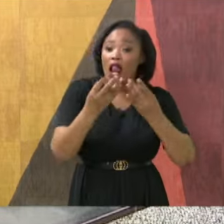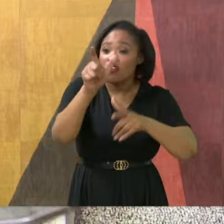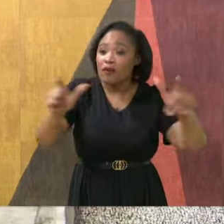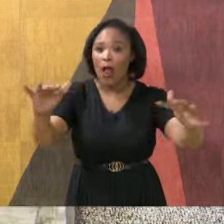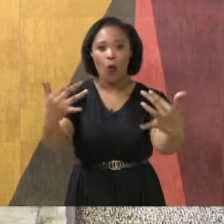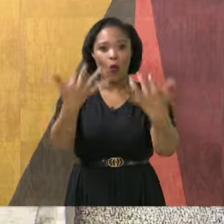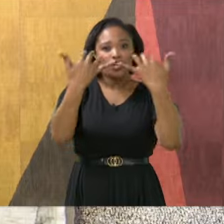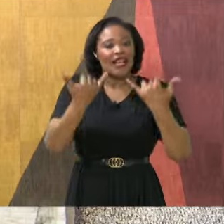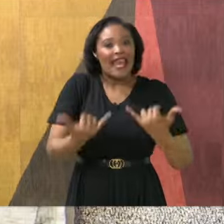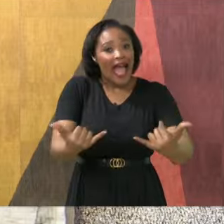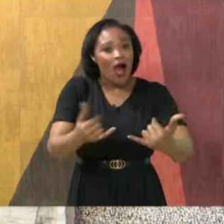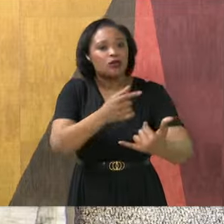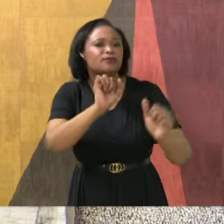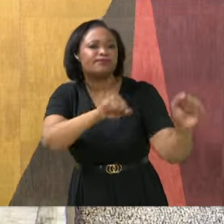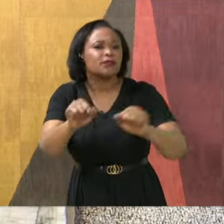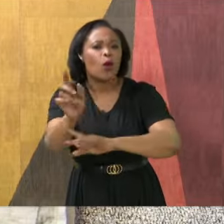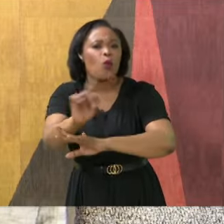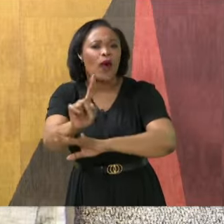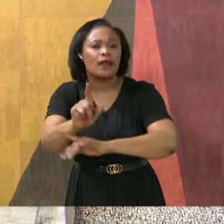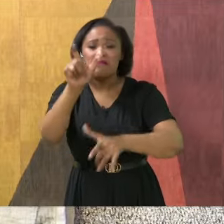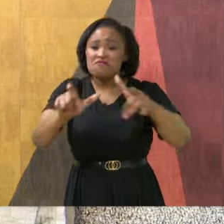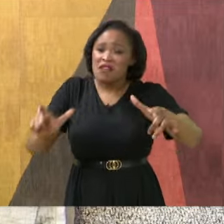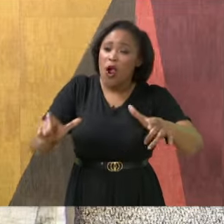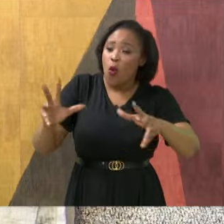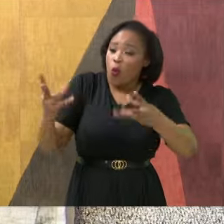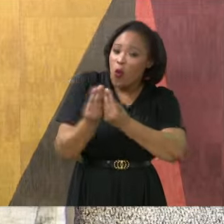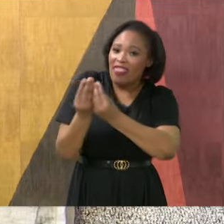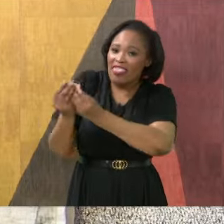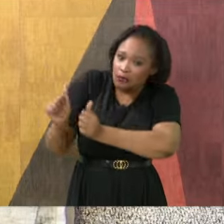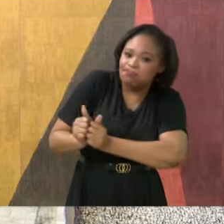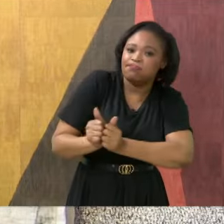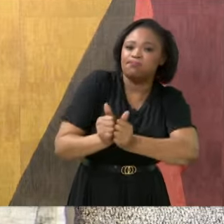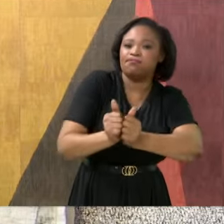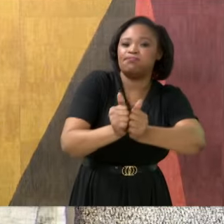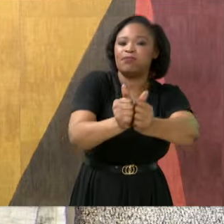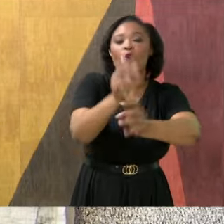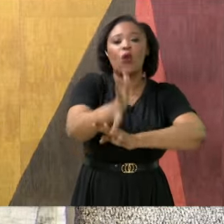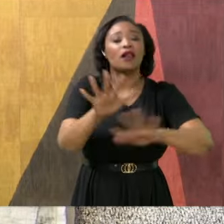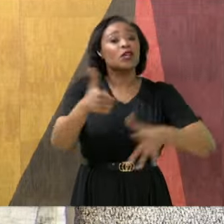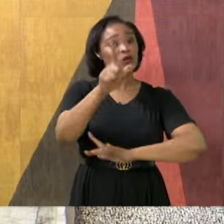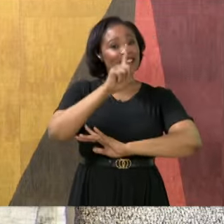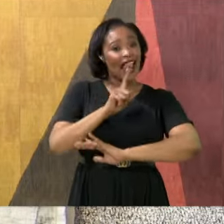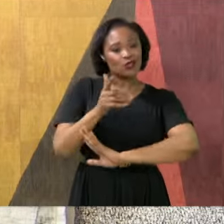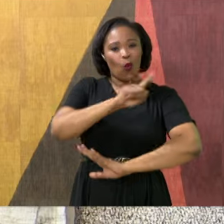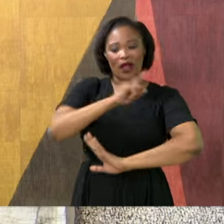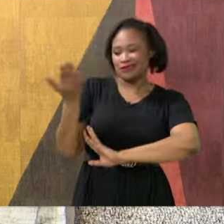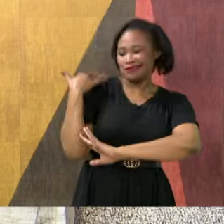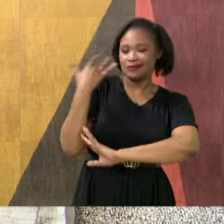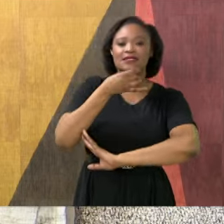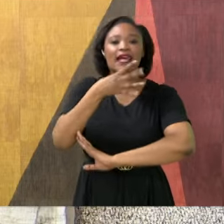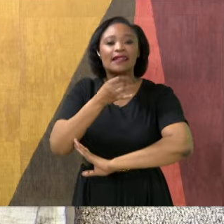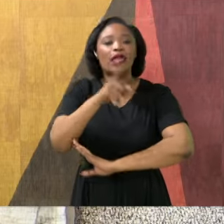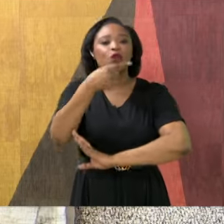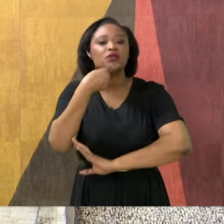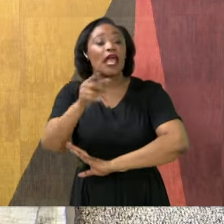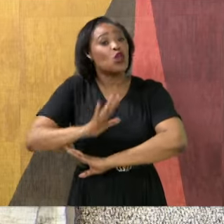right now, right? Your possible, you know, people who are going to be with you on this journey. So tell us, because obviously on Saturday, you said that you definitely